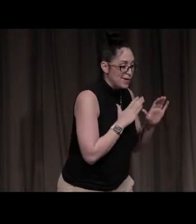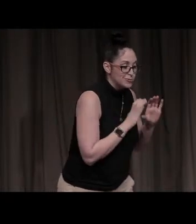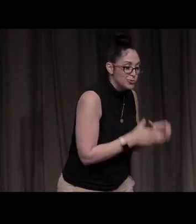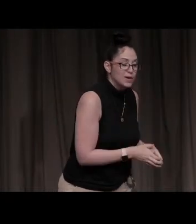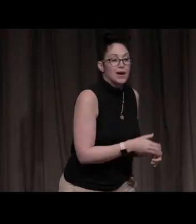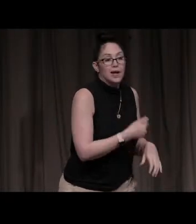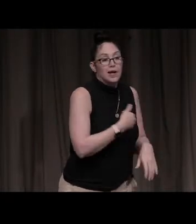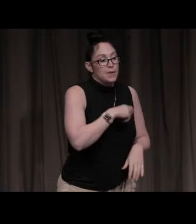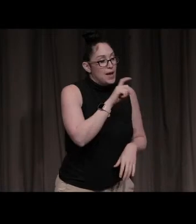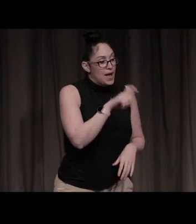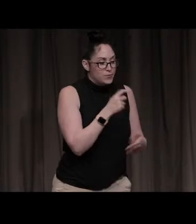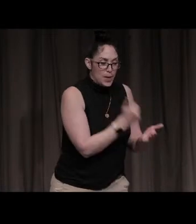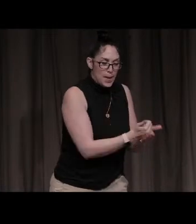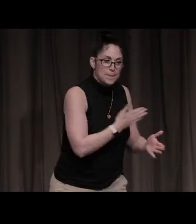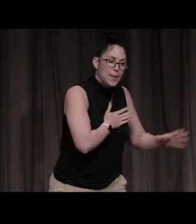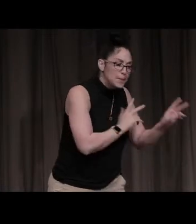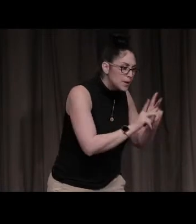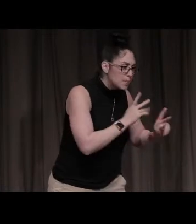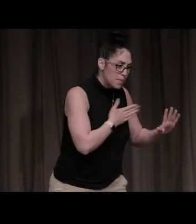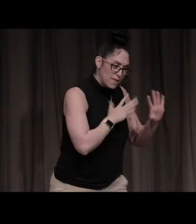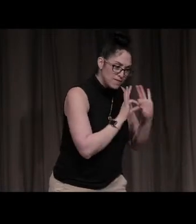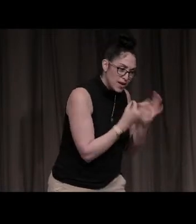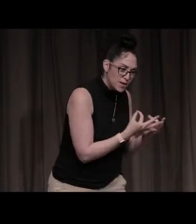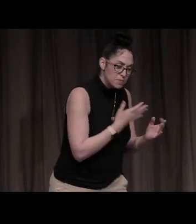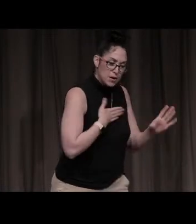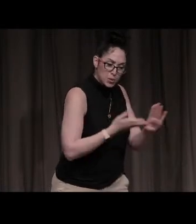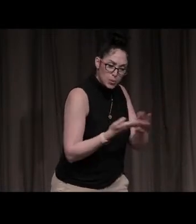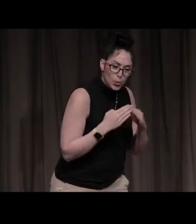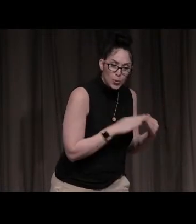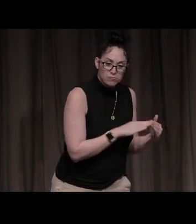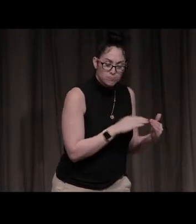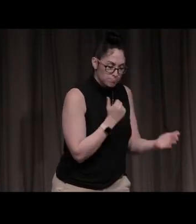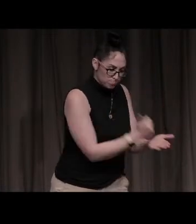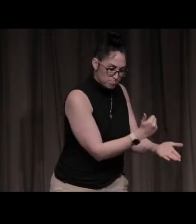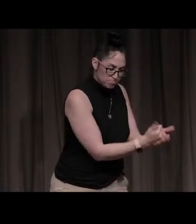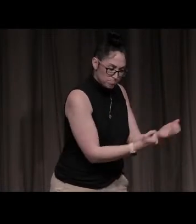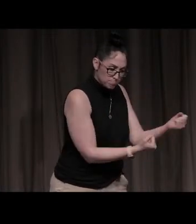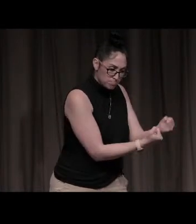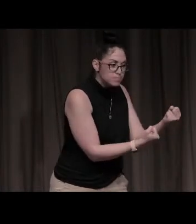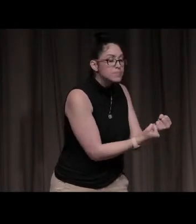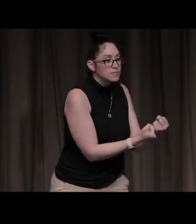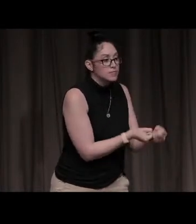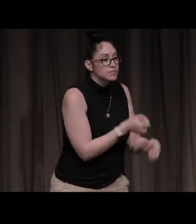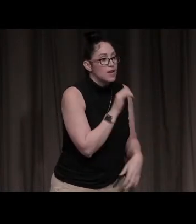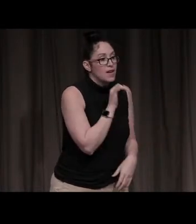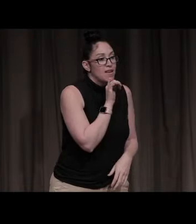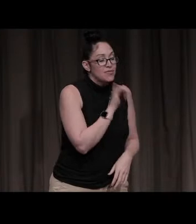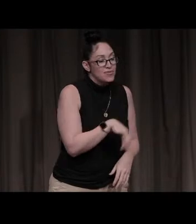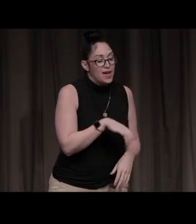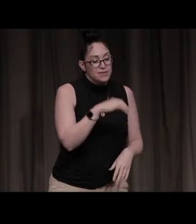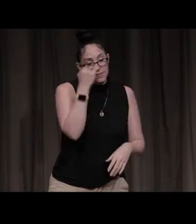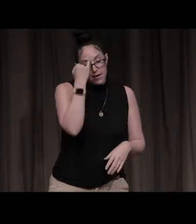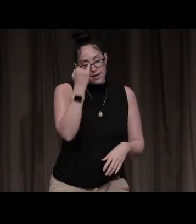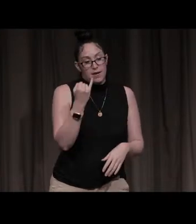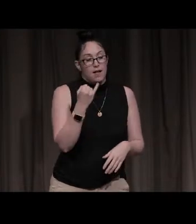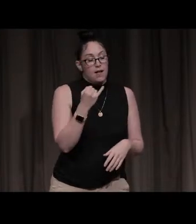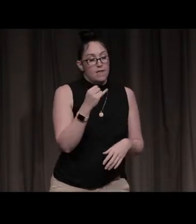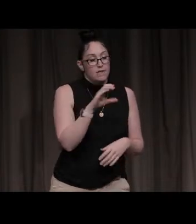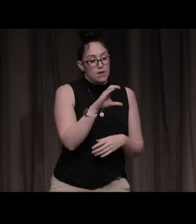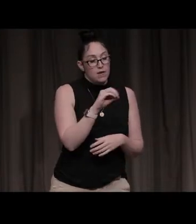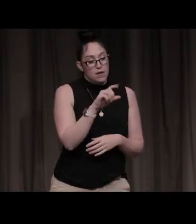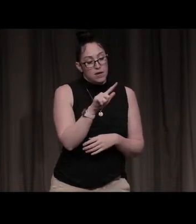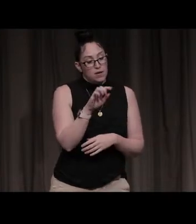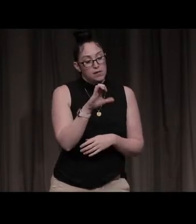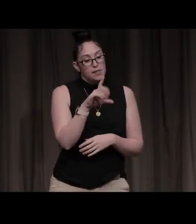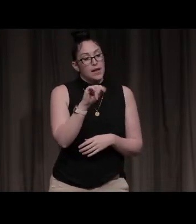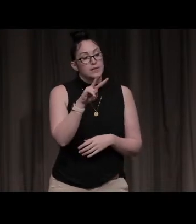what I can to help my people out, my family out, my community out. And I think that just points back to the collective and communal values that we've been talking about